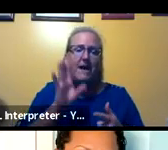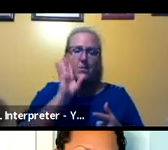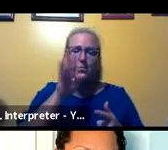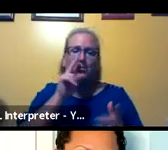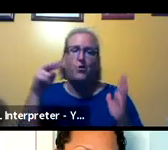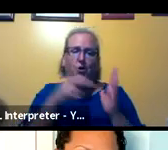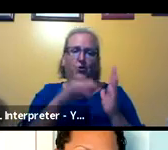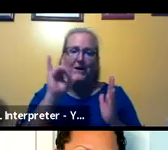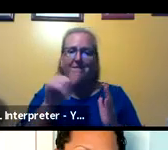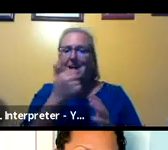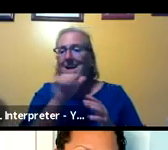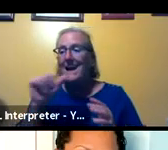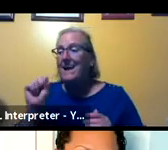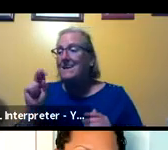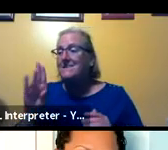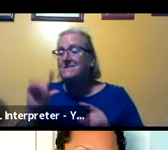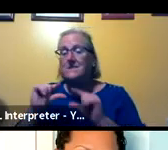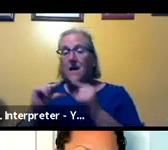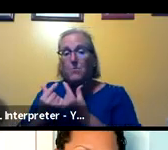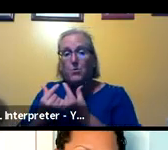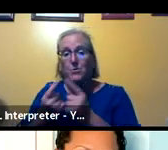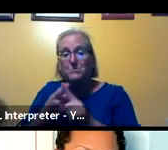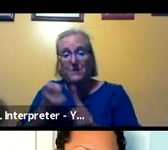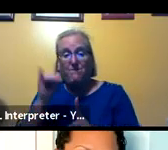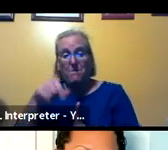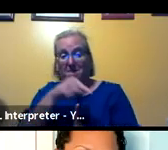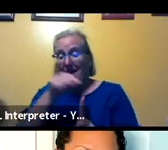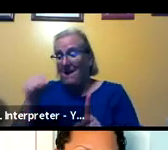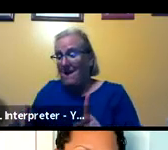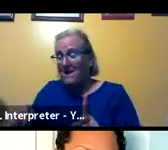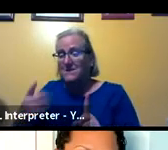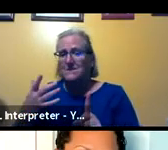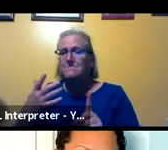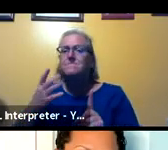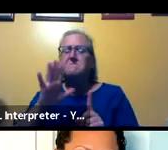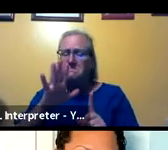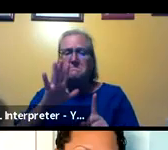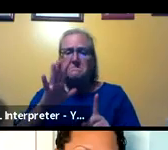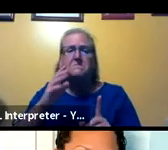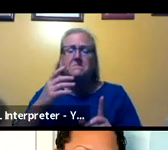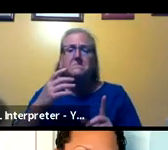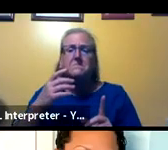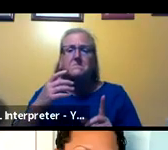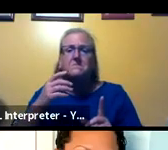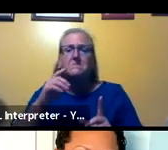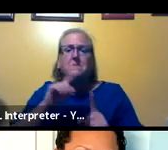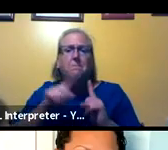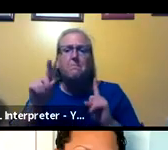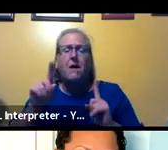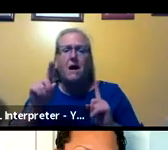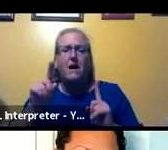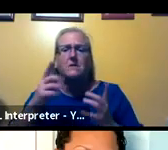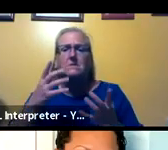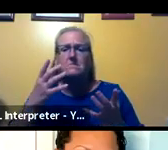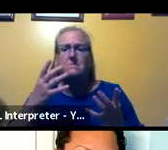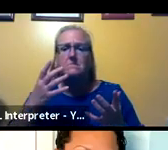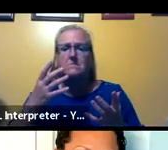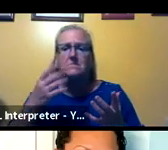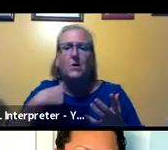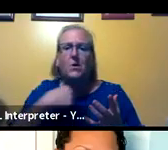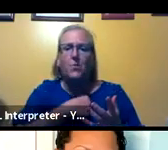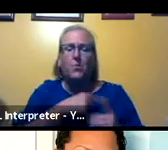and any subgroups that come out of that. But I would also agree it's not something that we would be able to necessarily